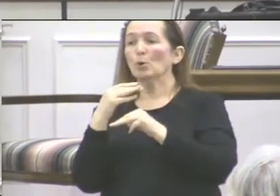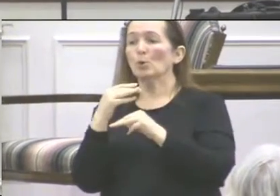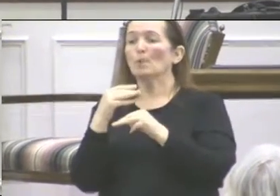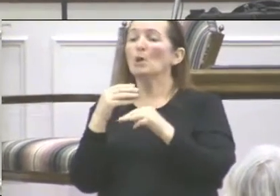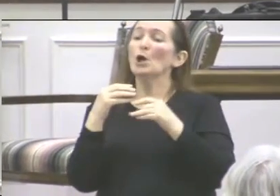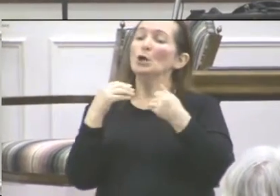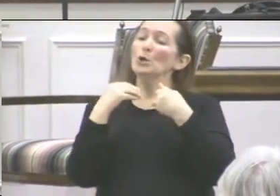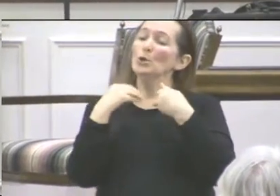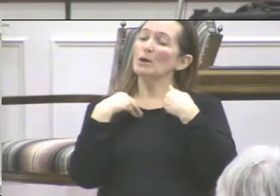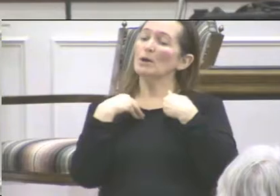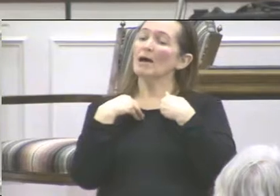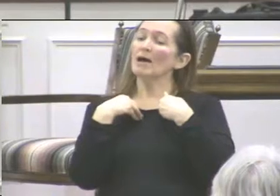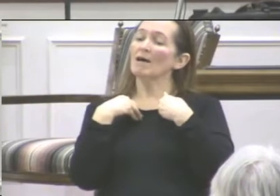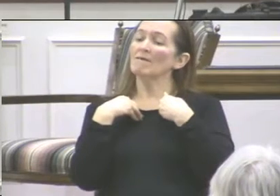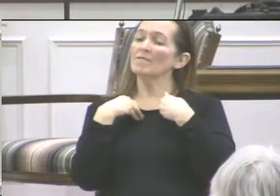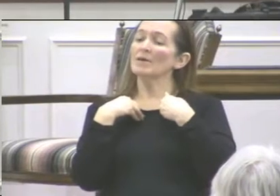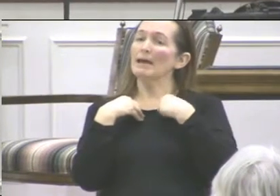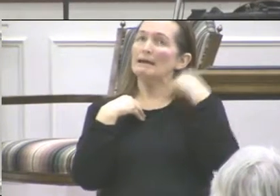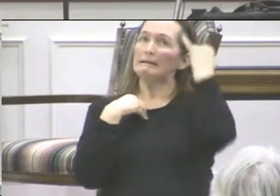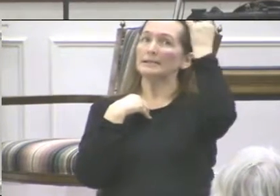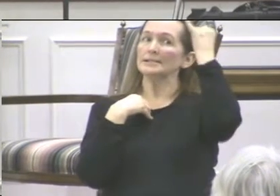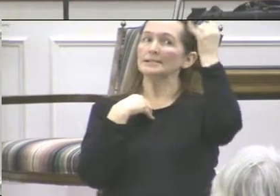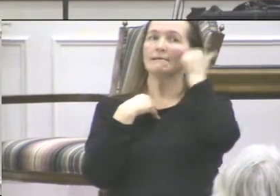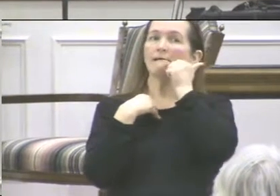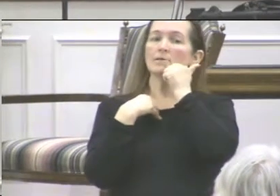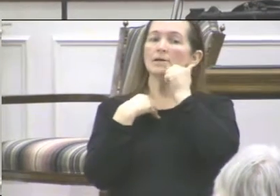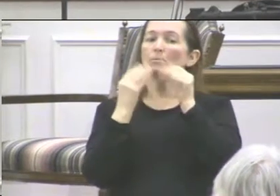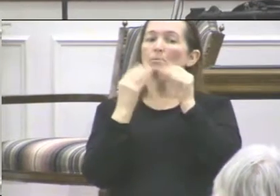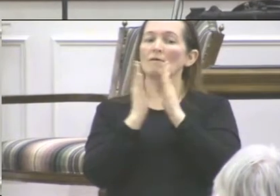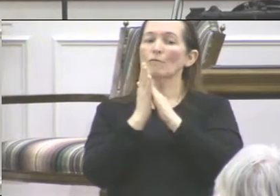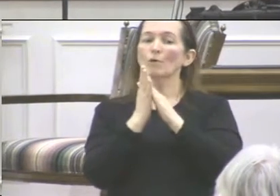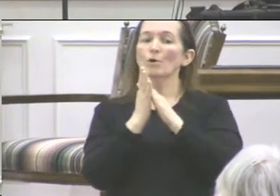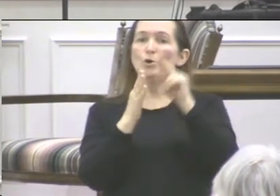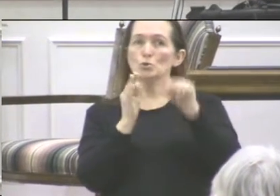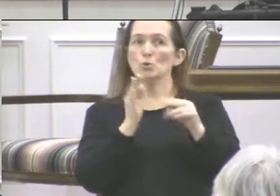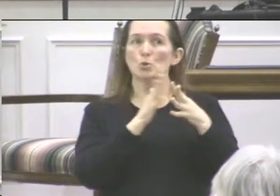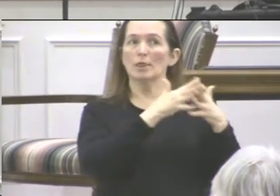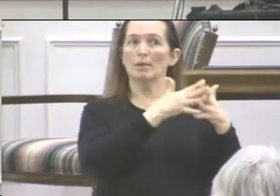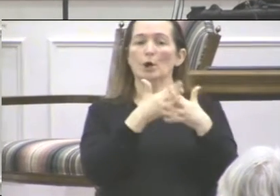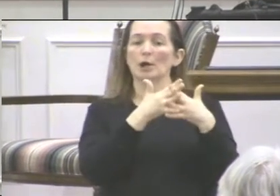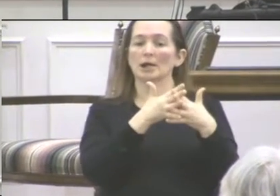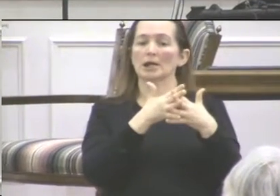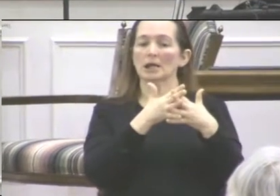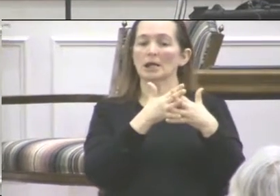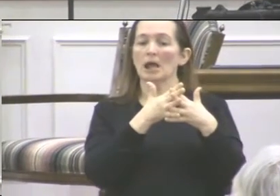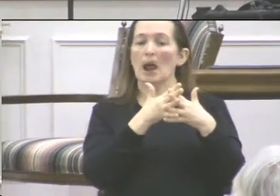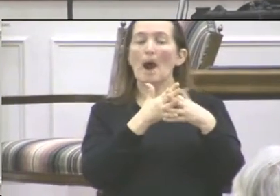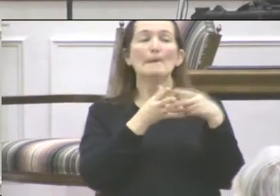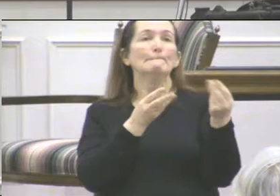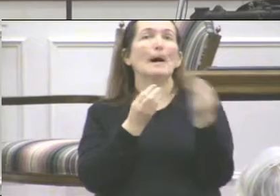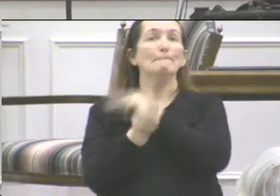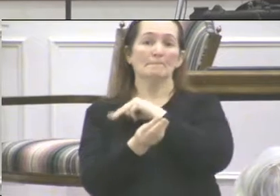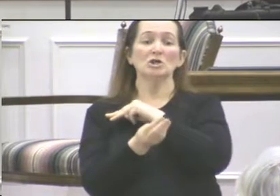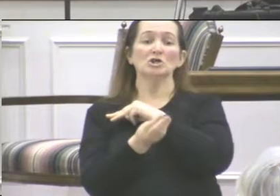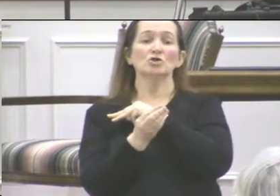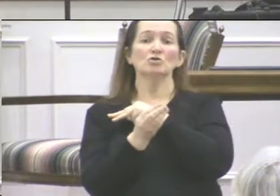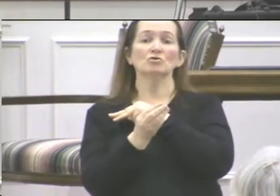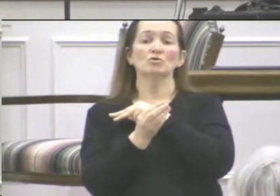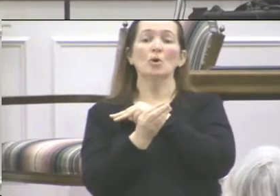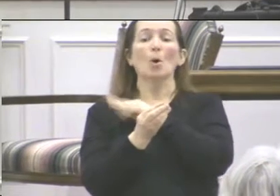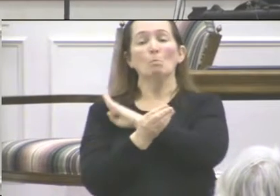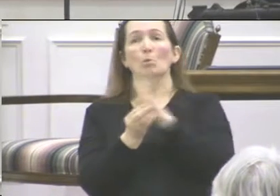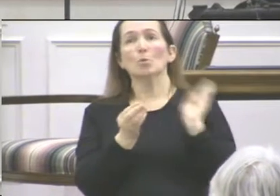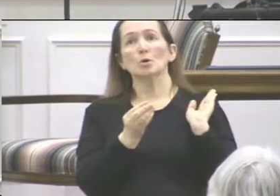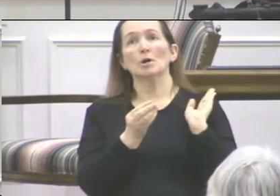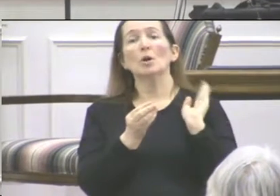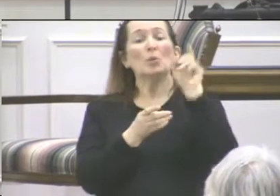And just so you know, North American Mission Board sends missionaries out constantly, and it's very imperative that we continue on praying for them and just